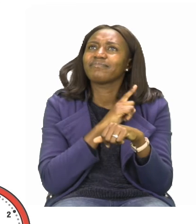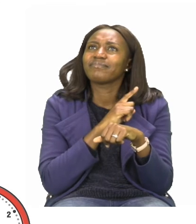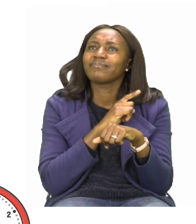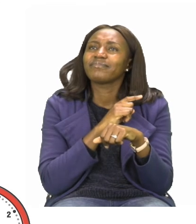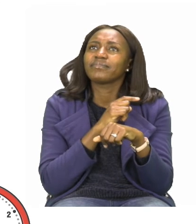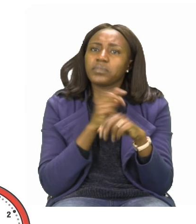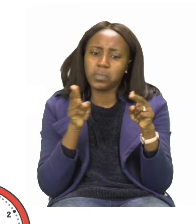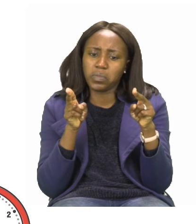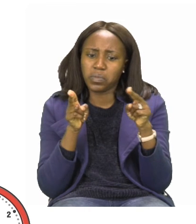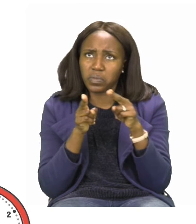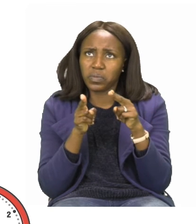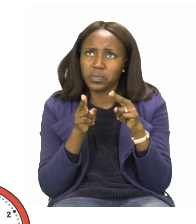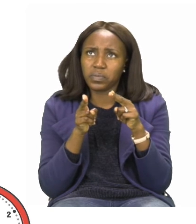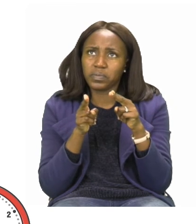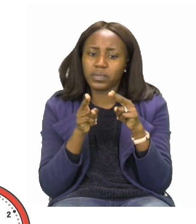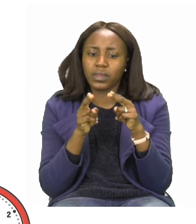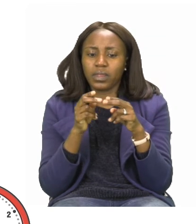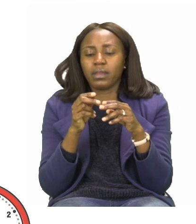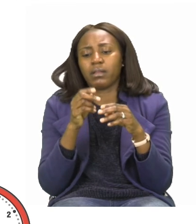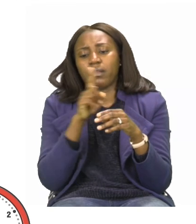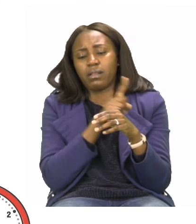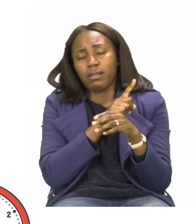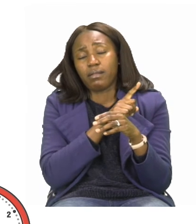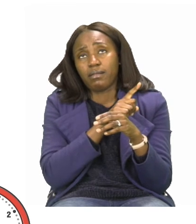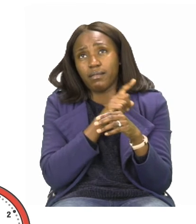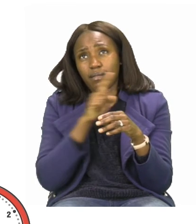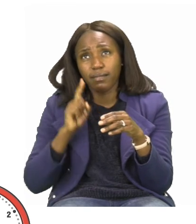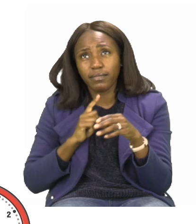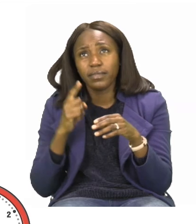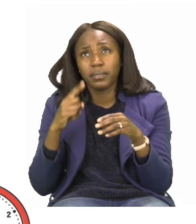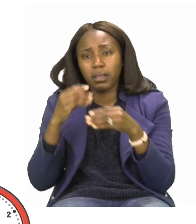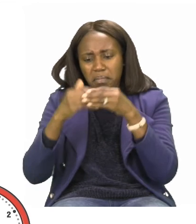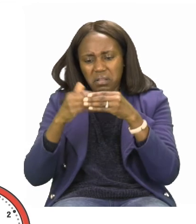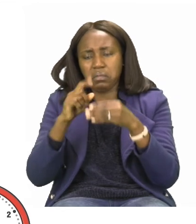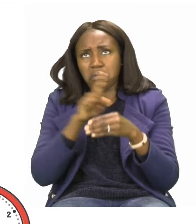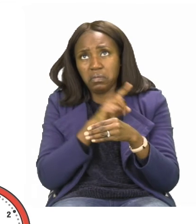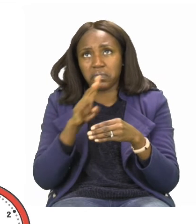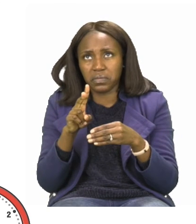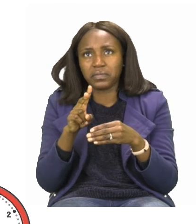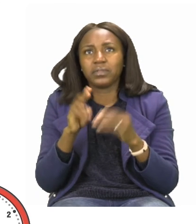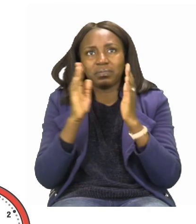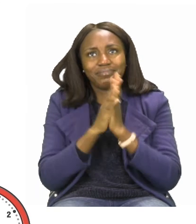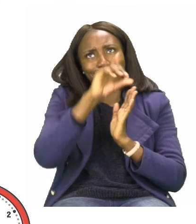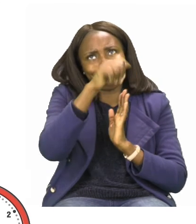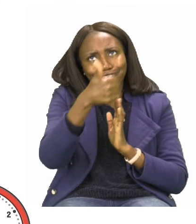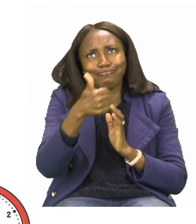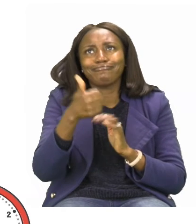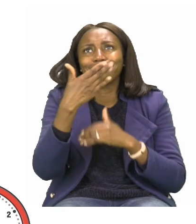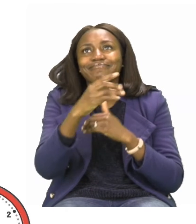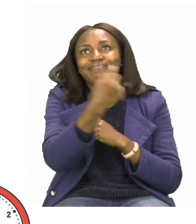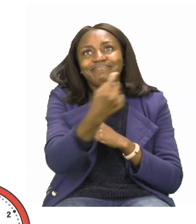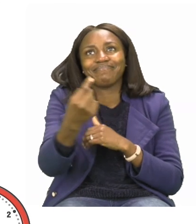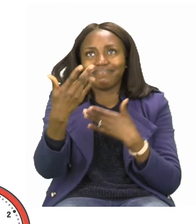has passed 11 but not 12. Go ahead, boys and girls, and complete the rest of that part of